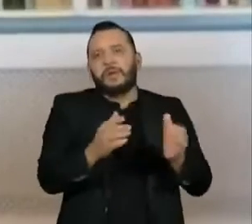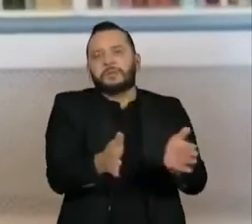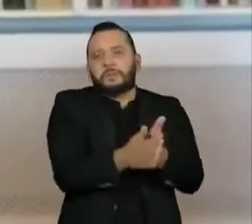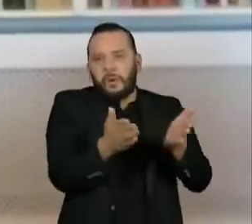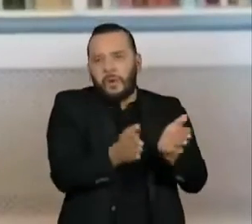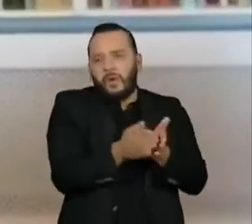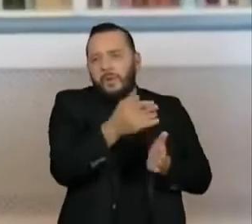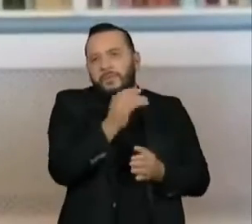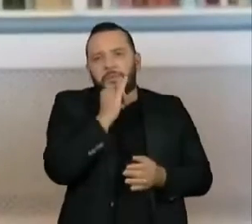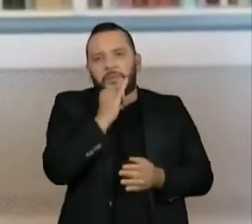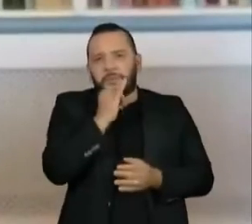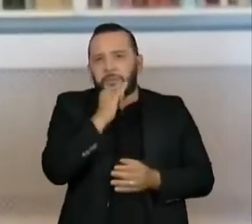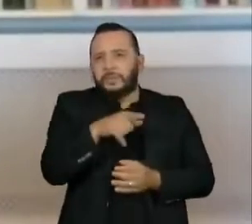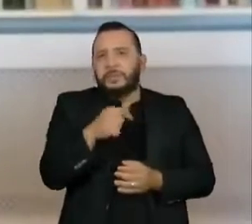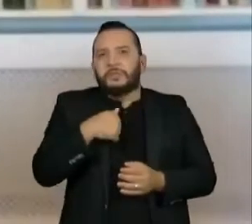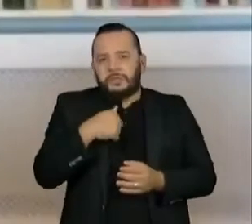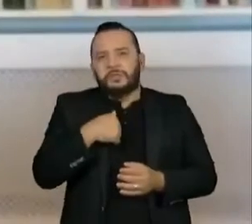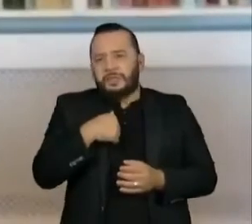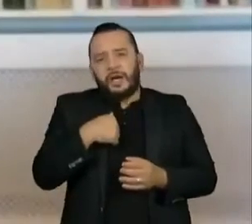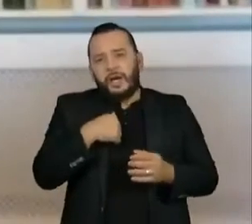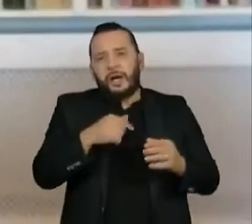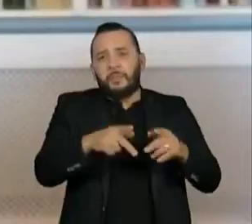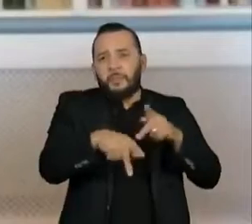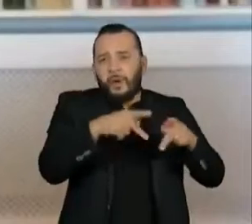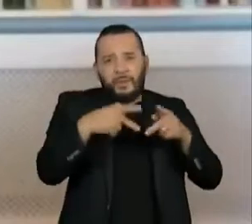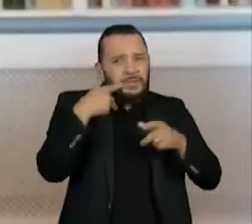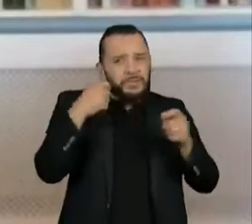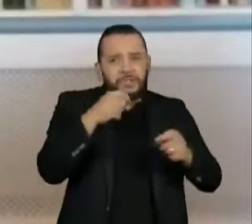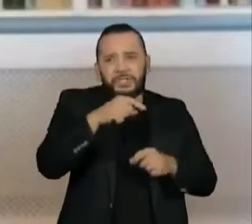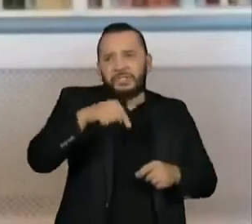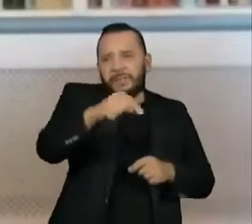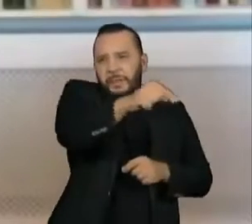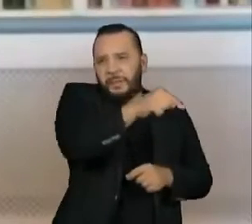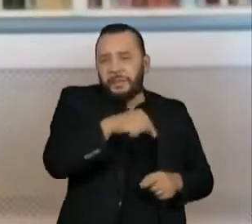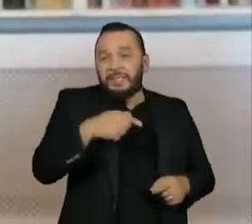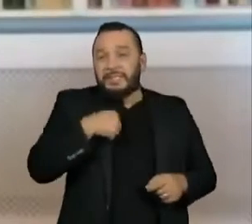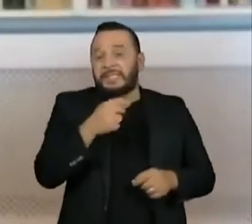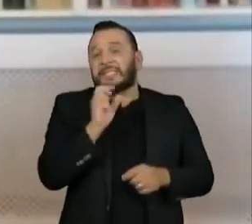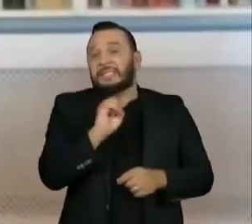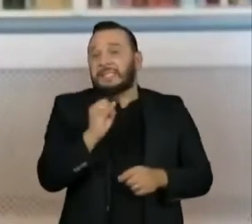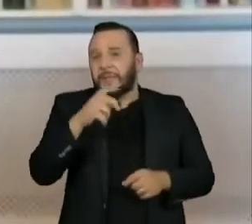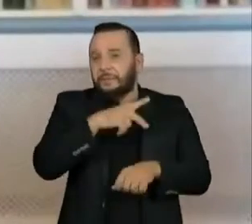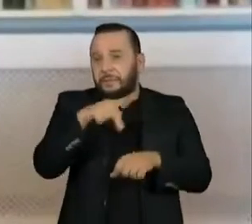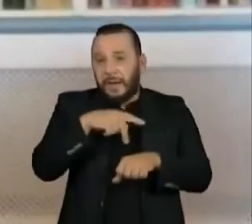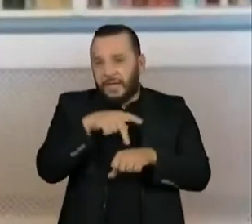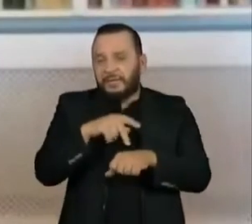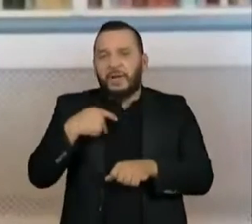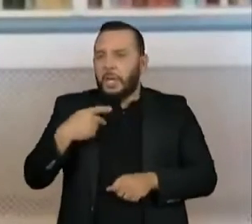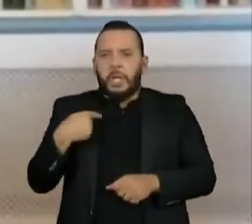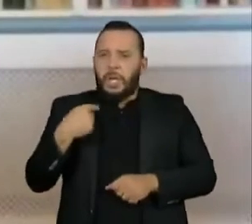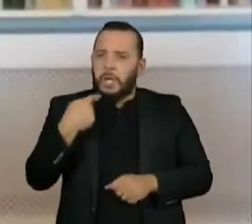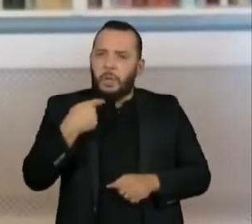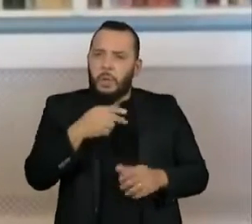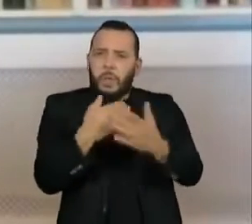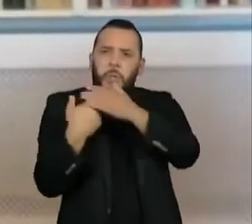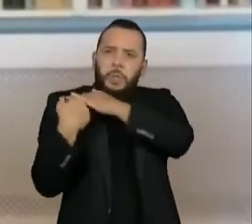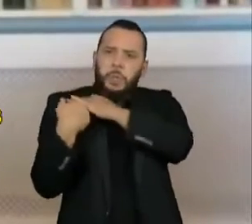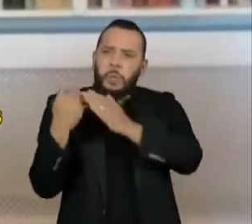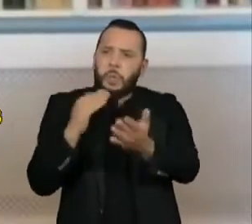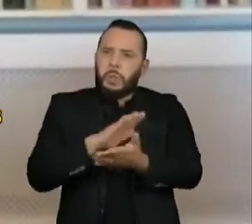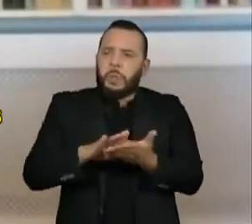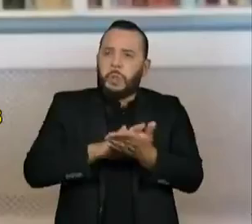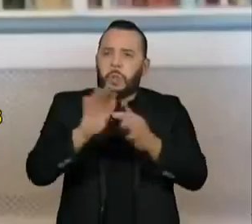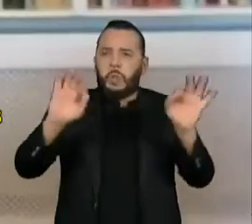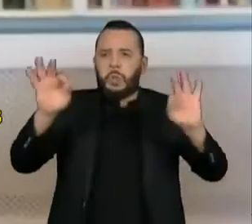island states and indigenous peoples. So, if countries say, you know, we weren't